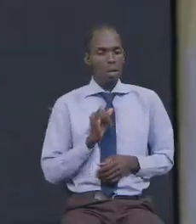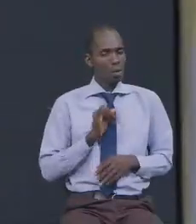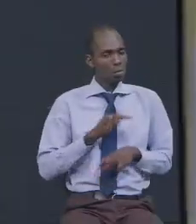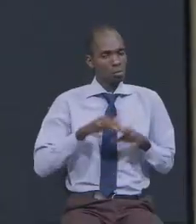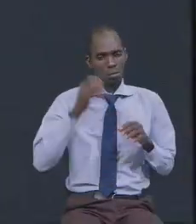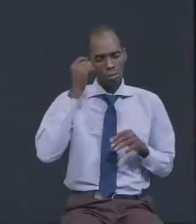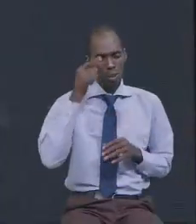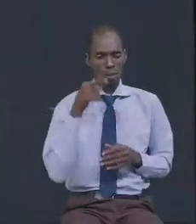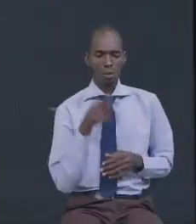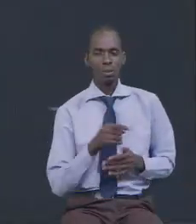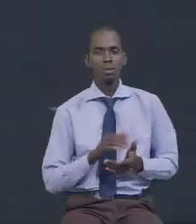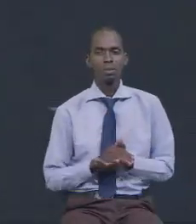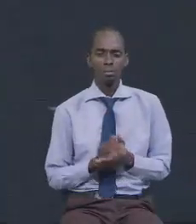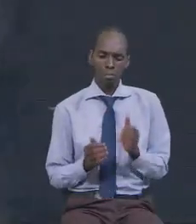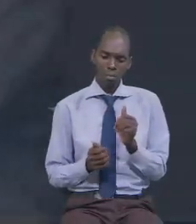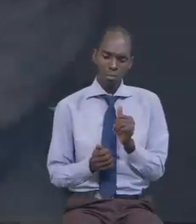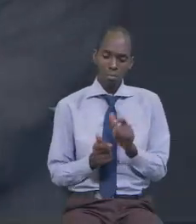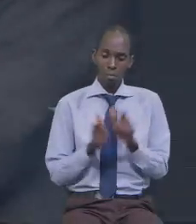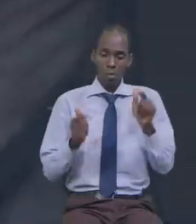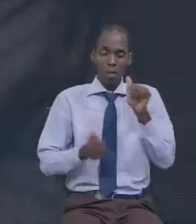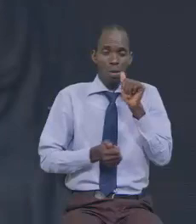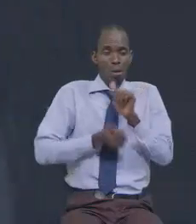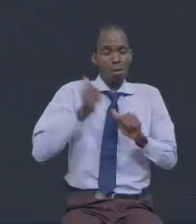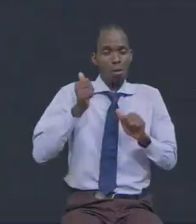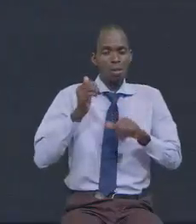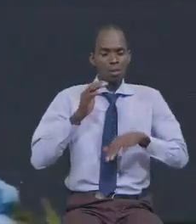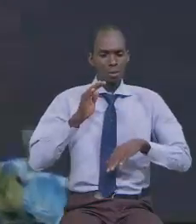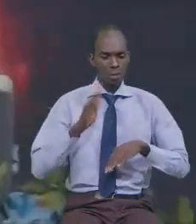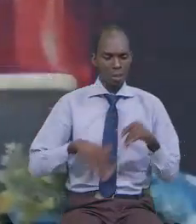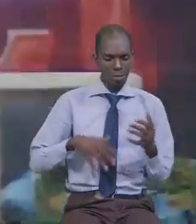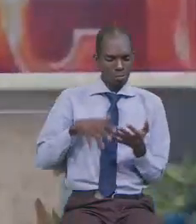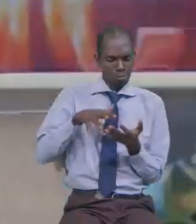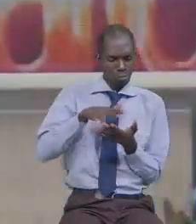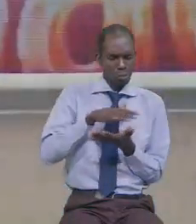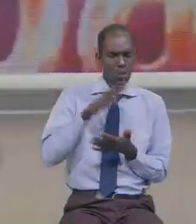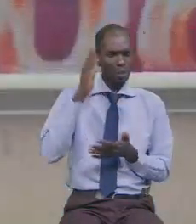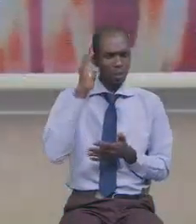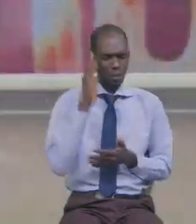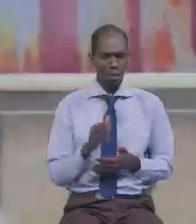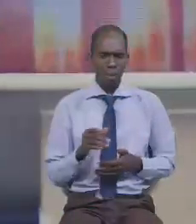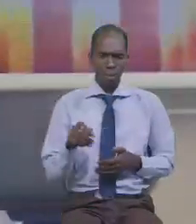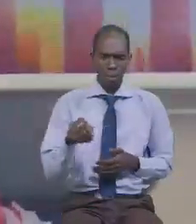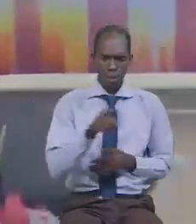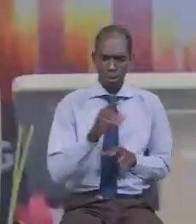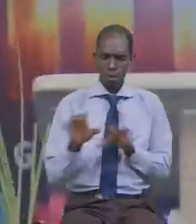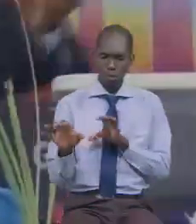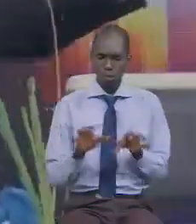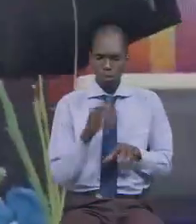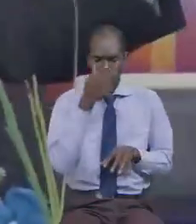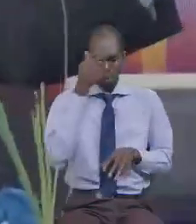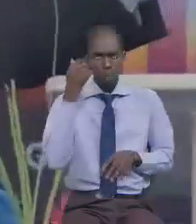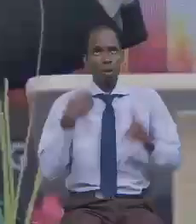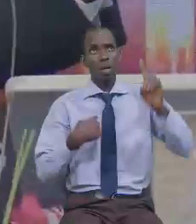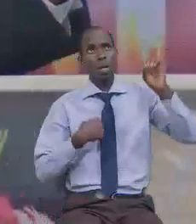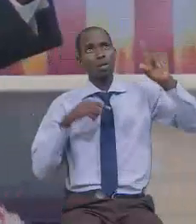understand. Greater works than this shall he do, because I go to my Father. What